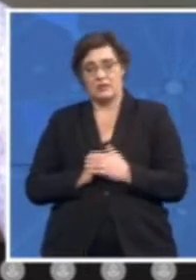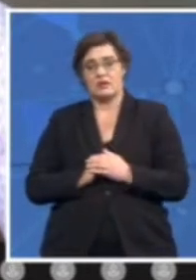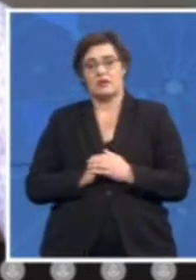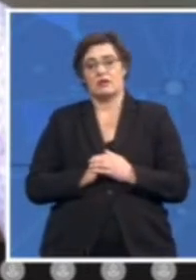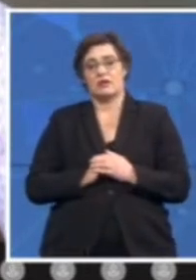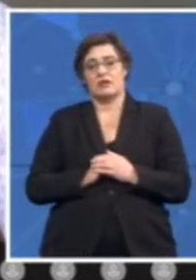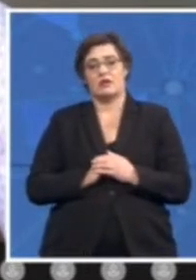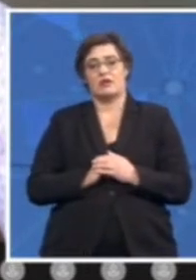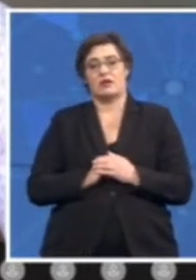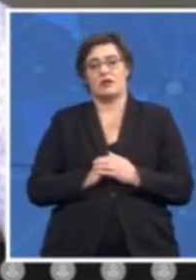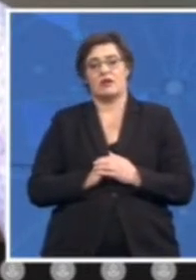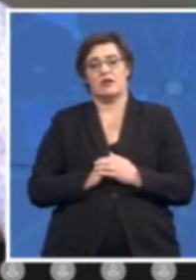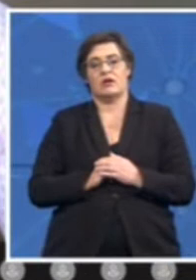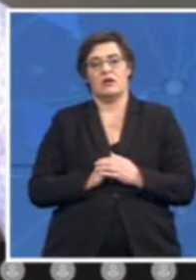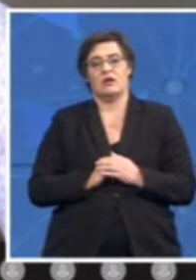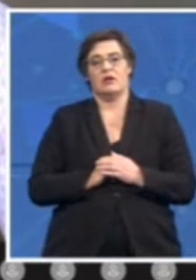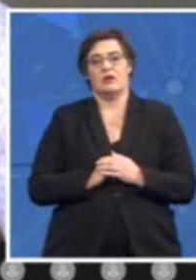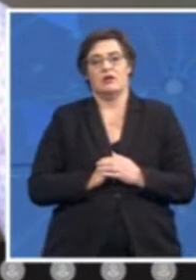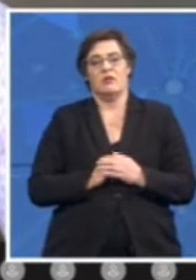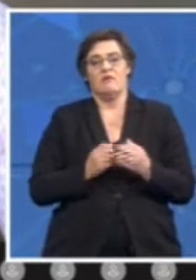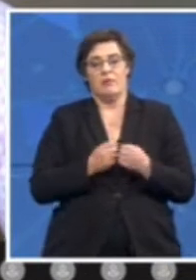diesel consumption, as I've indicated.